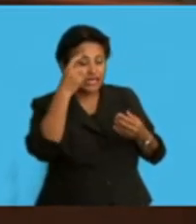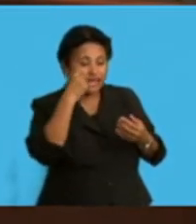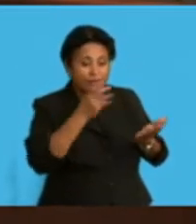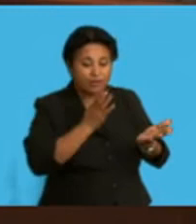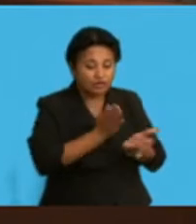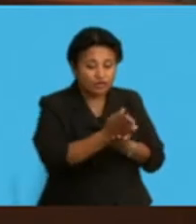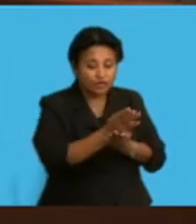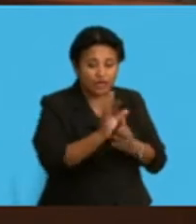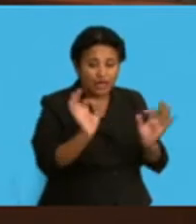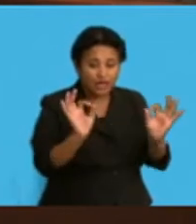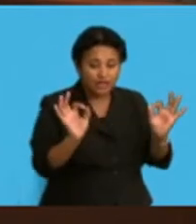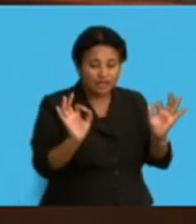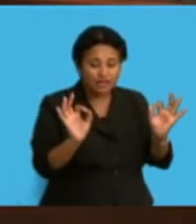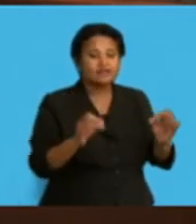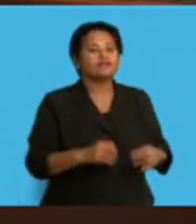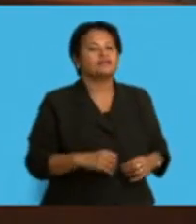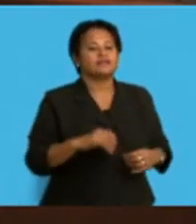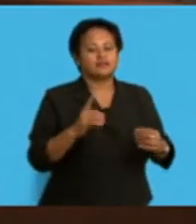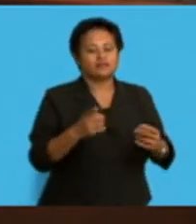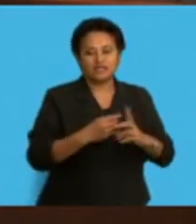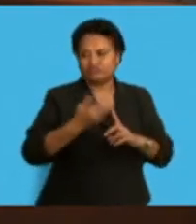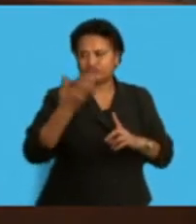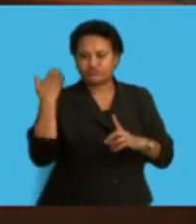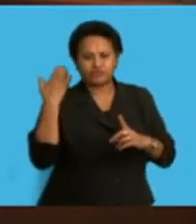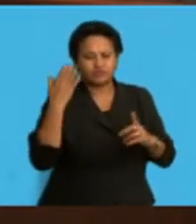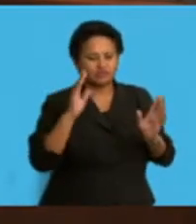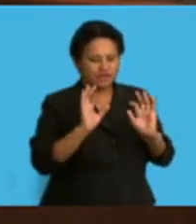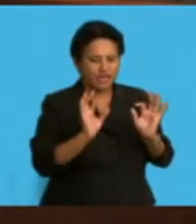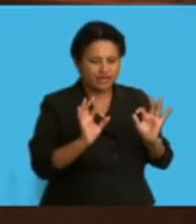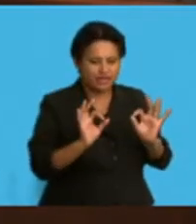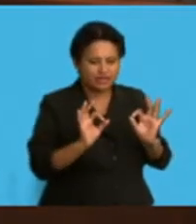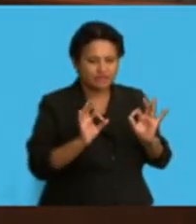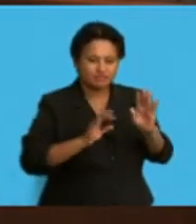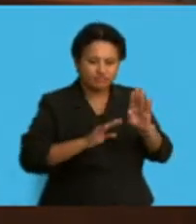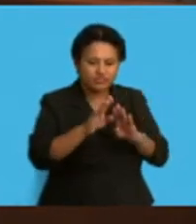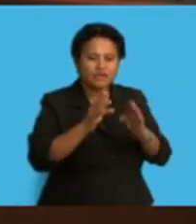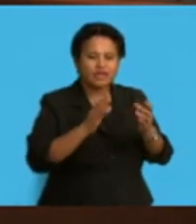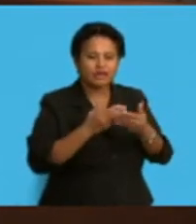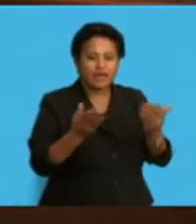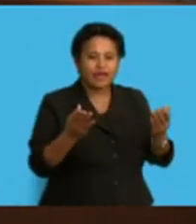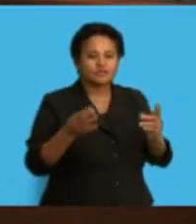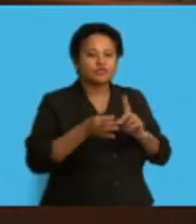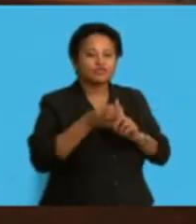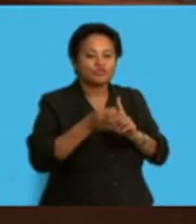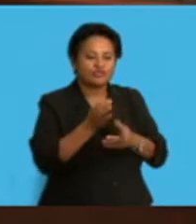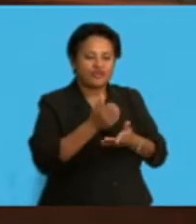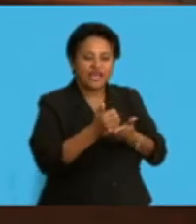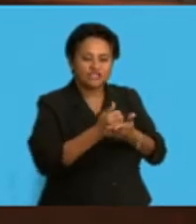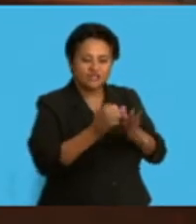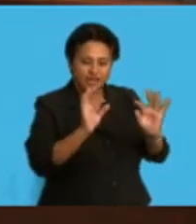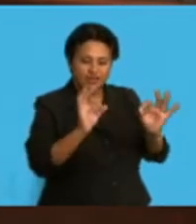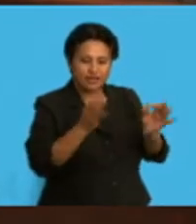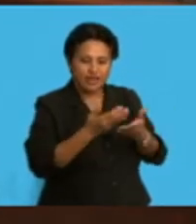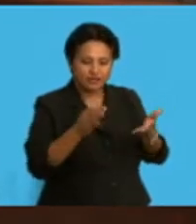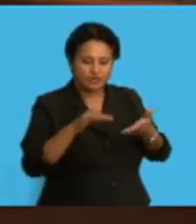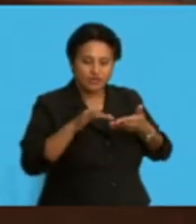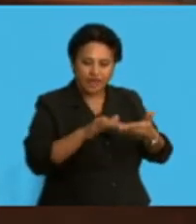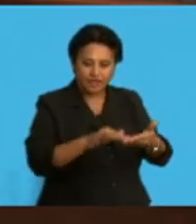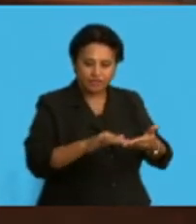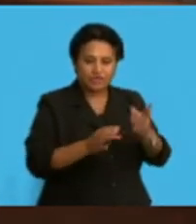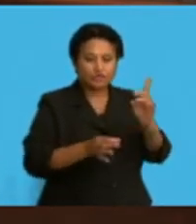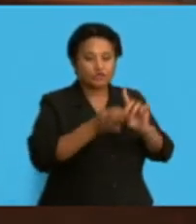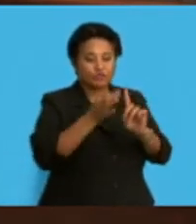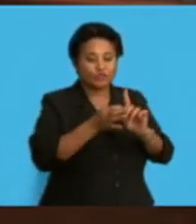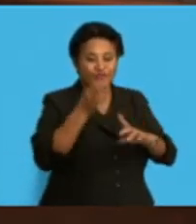in the past has ever taken such huge leaps to improve the lives and livelihoods of ordinary Fijians. This government, unlike any other,